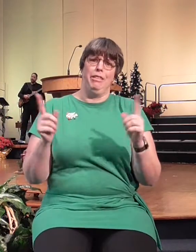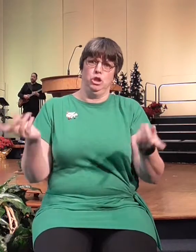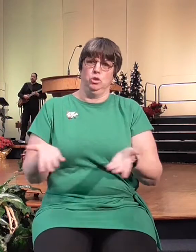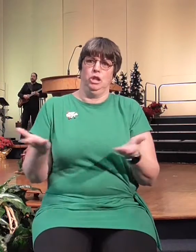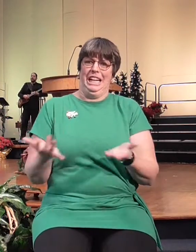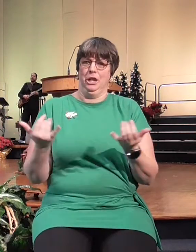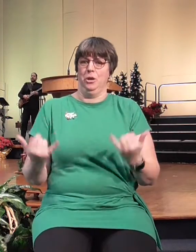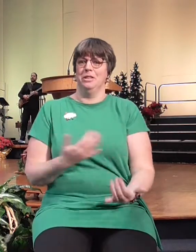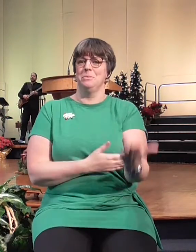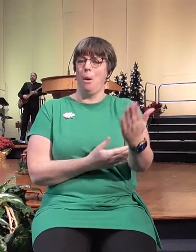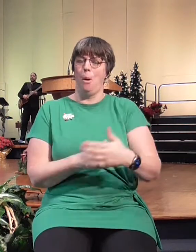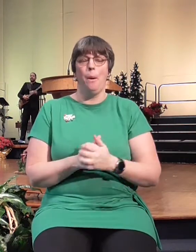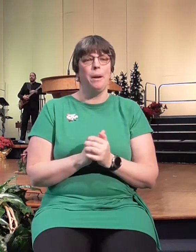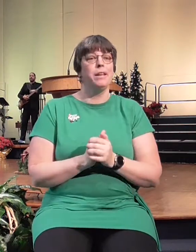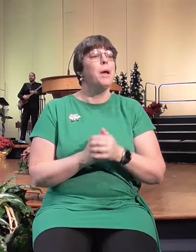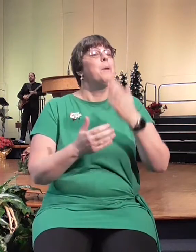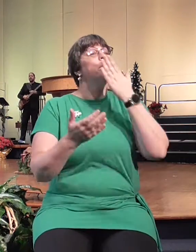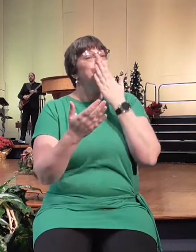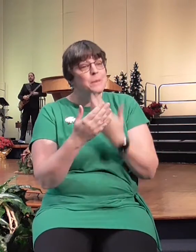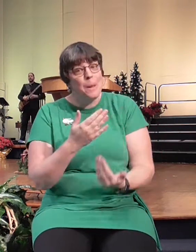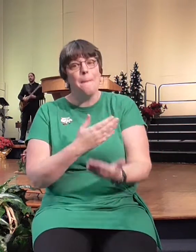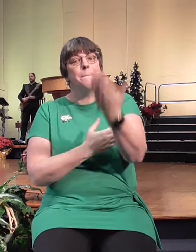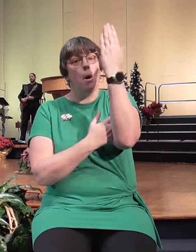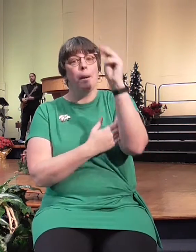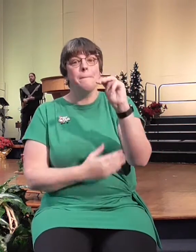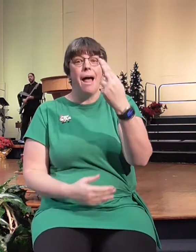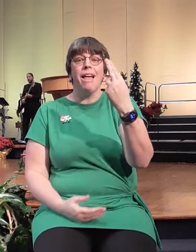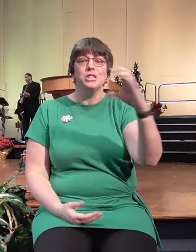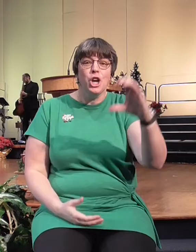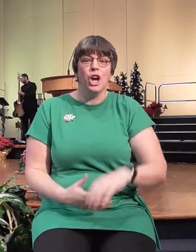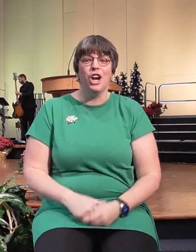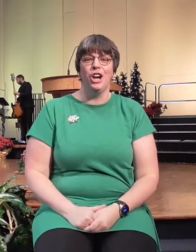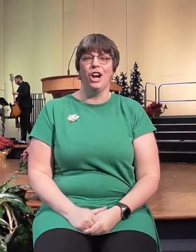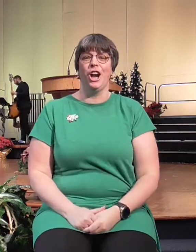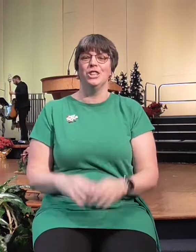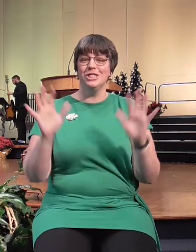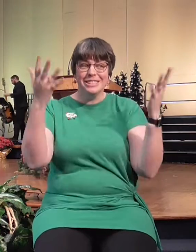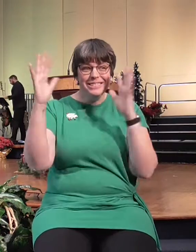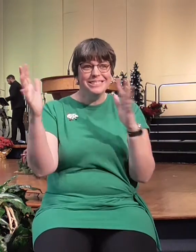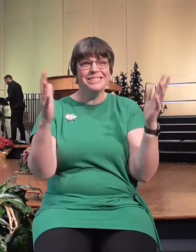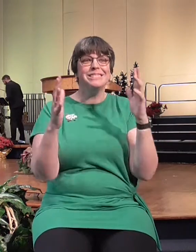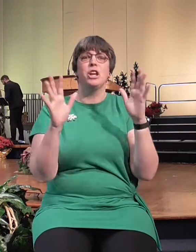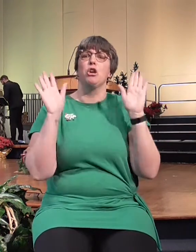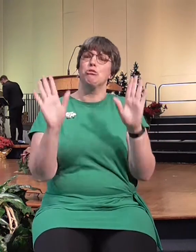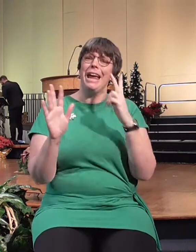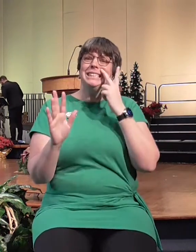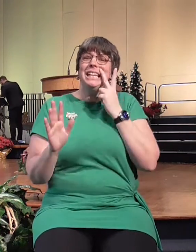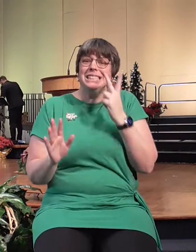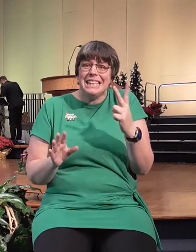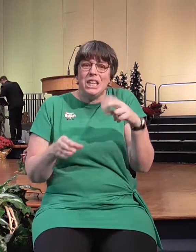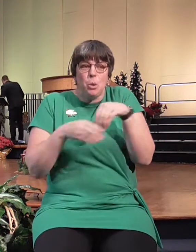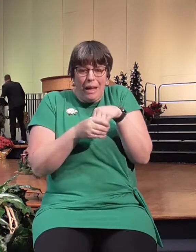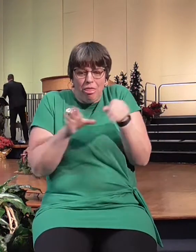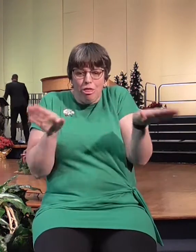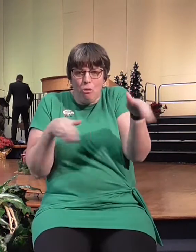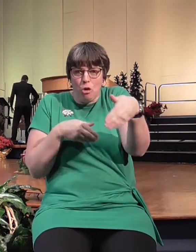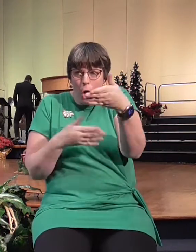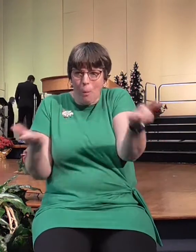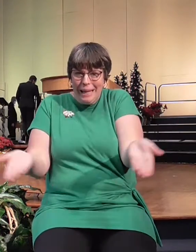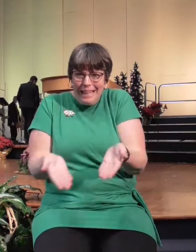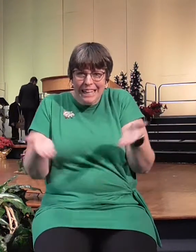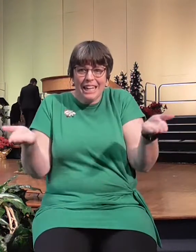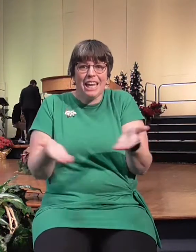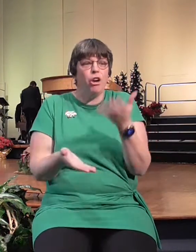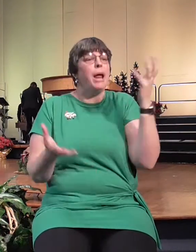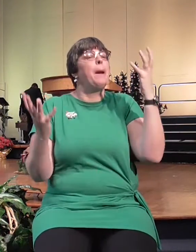you here with us today. And good morning, Mile High Church. So great to see those of you here in the room with